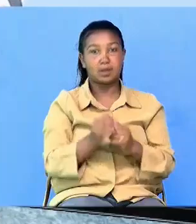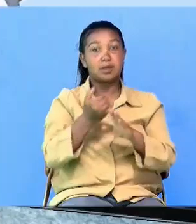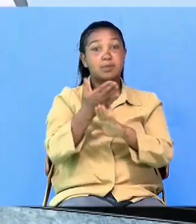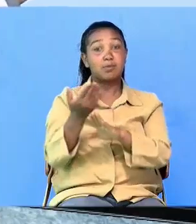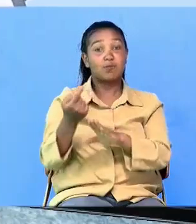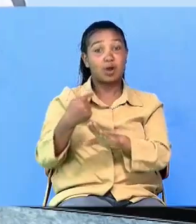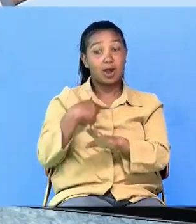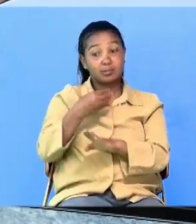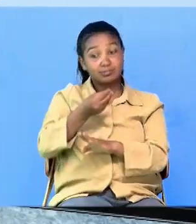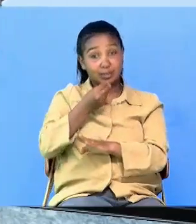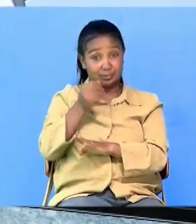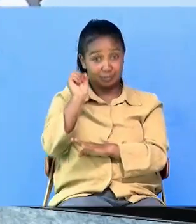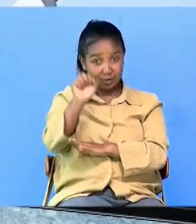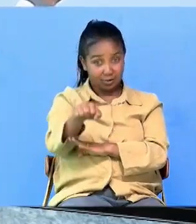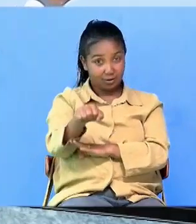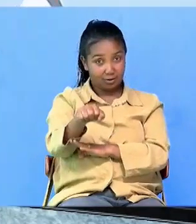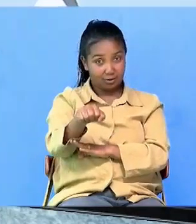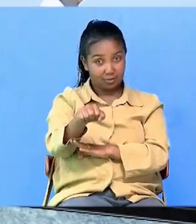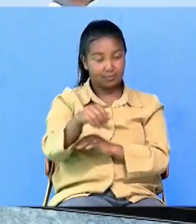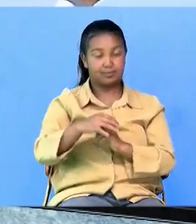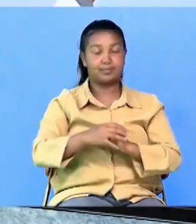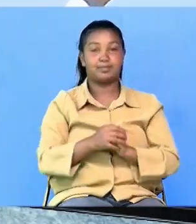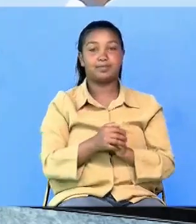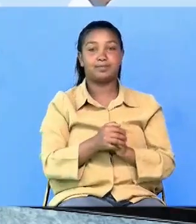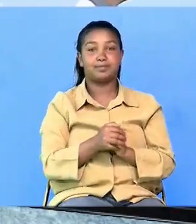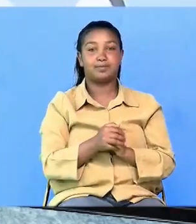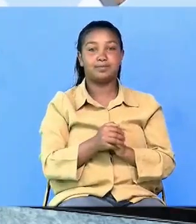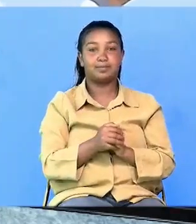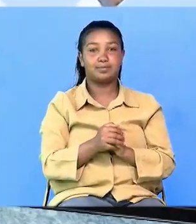before what? I eat.